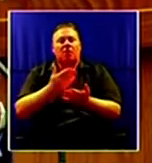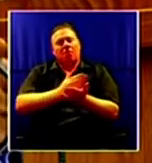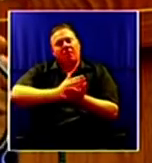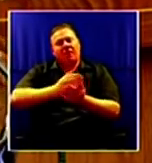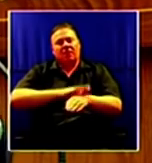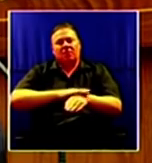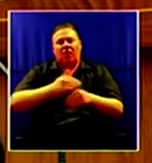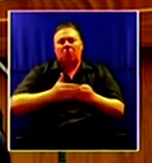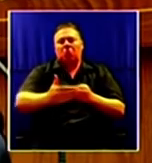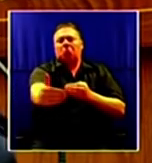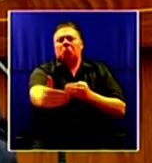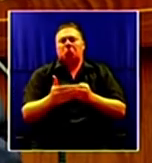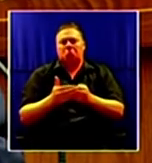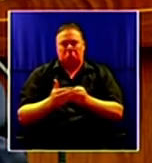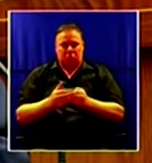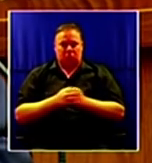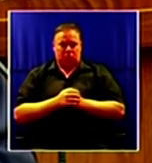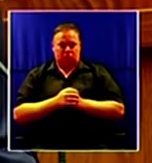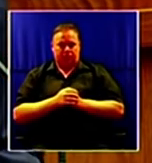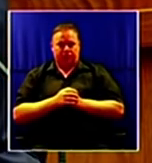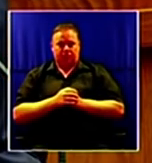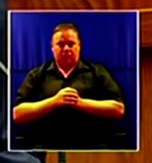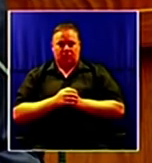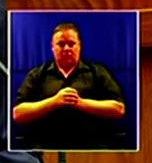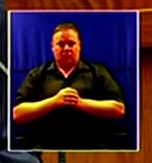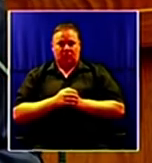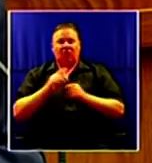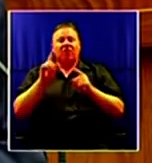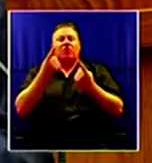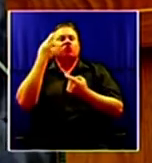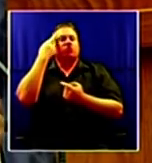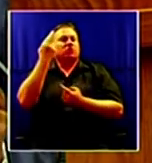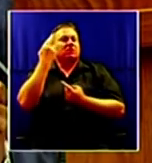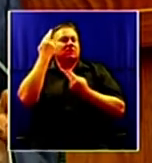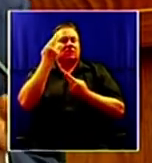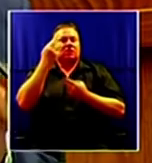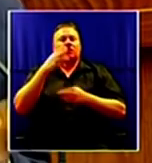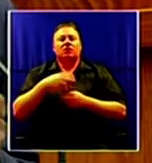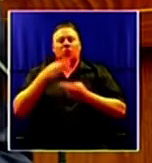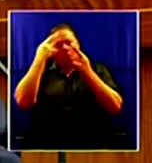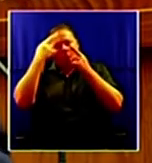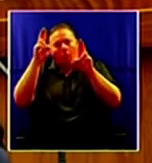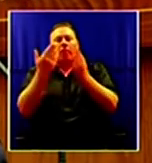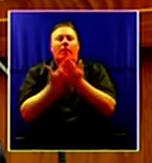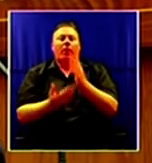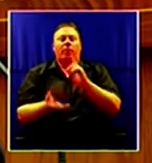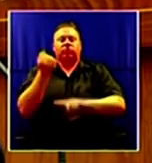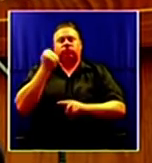This is our first reason for hope. The fiscal framework we table